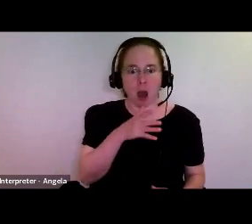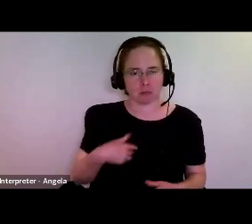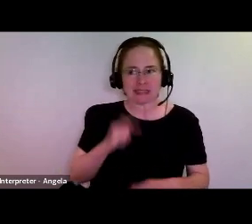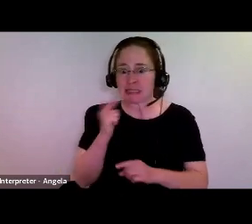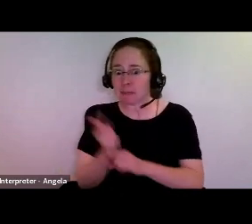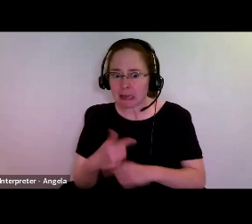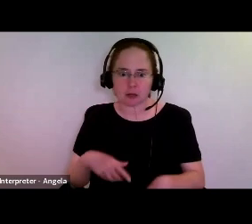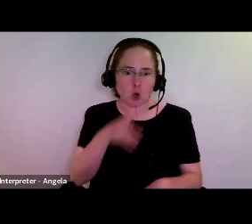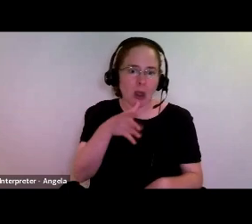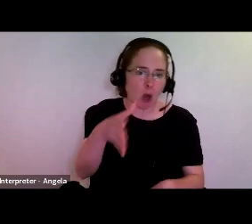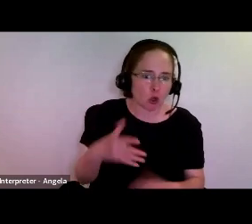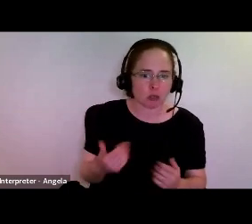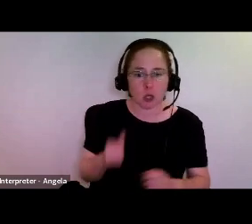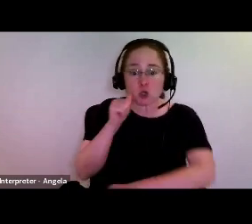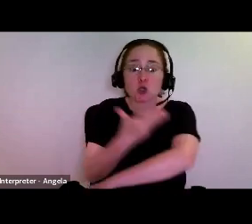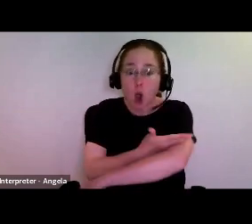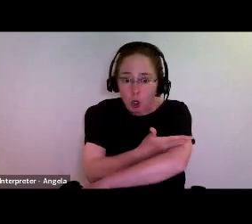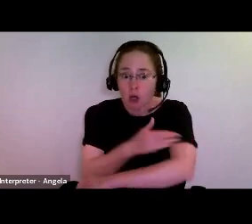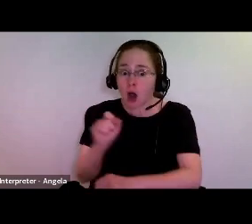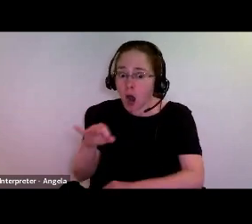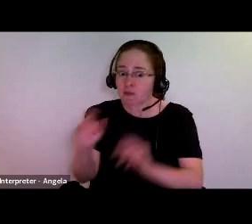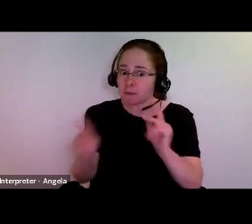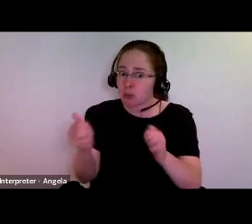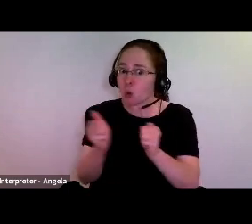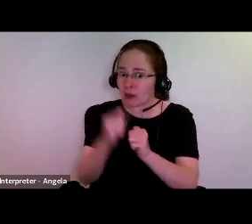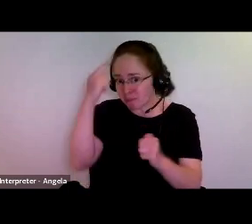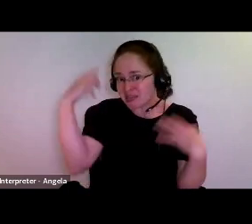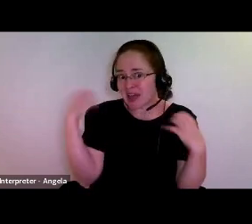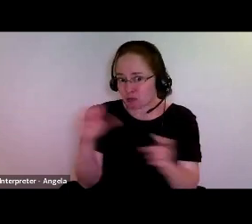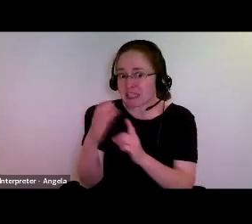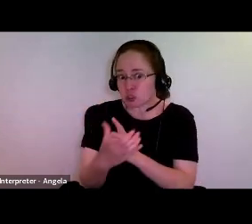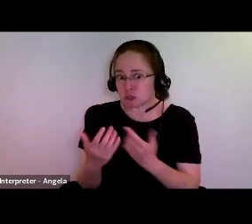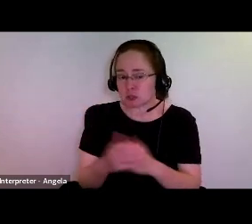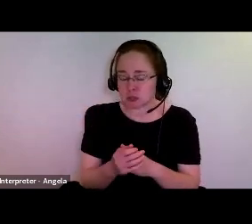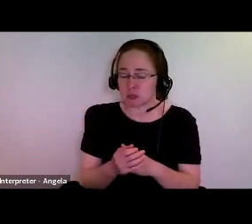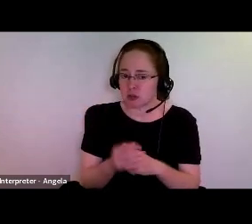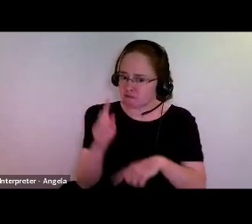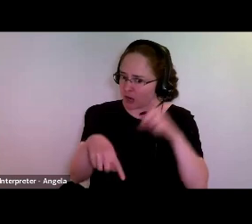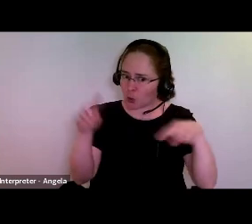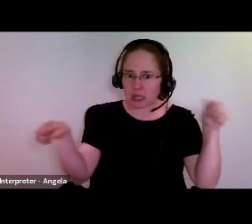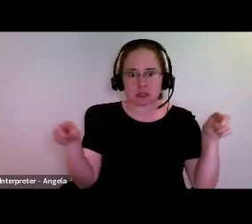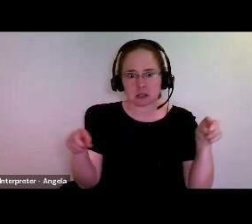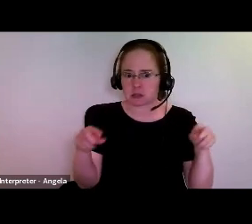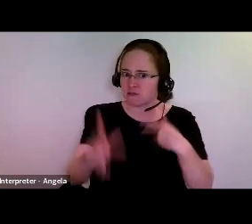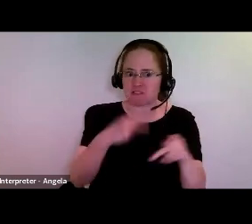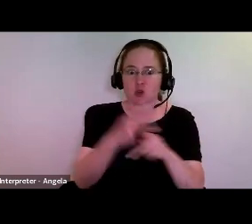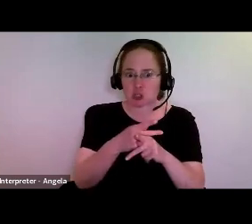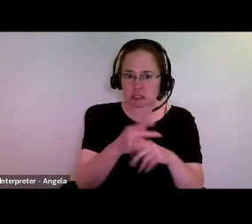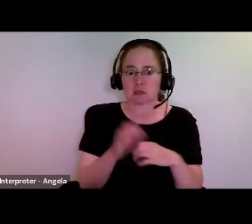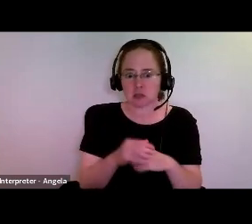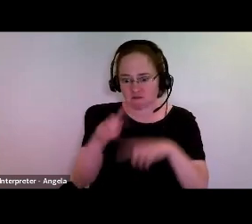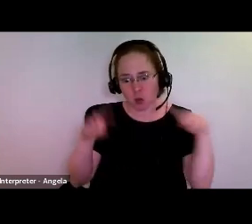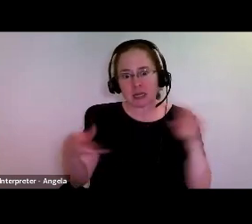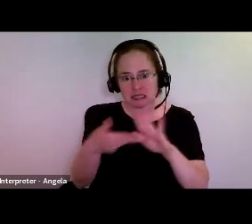I'm a grandmother, I'm the daughter of people with mental health conditions, various flavors,